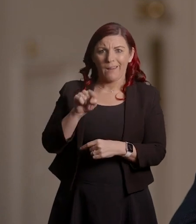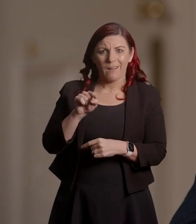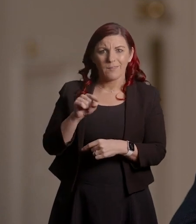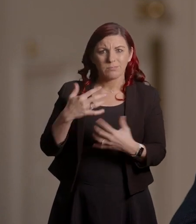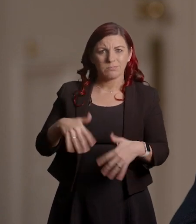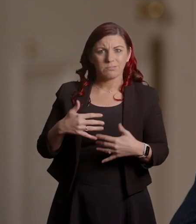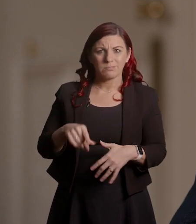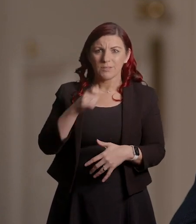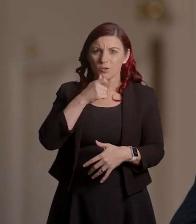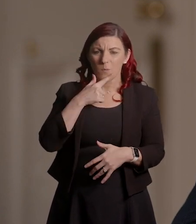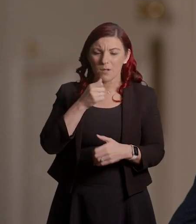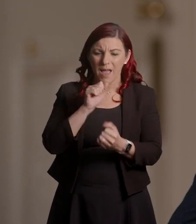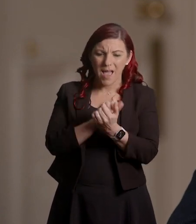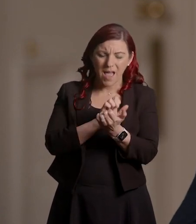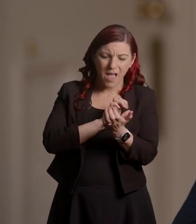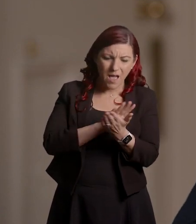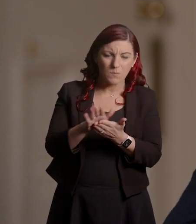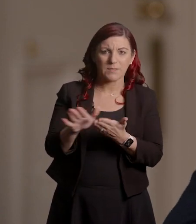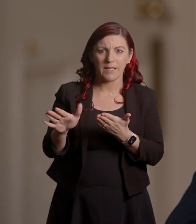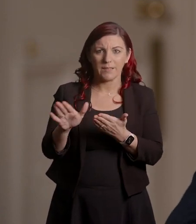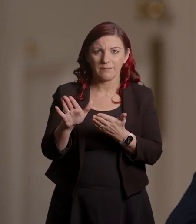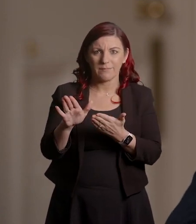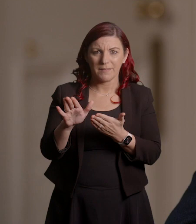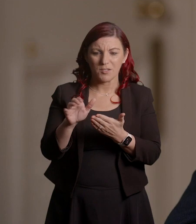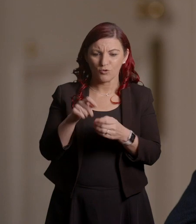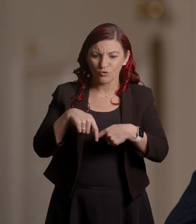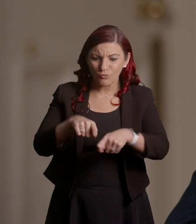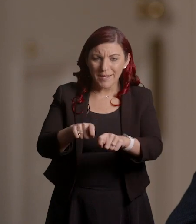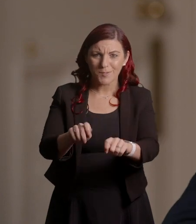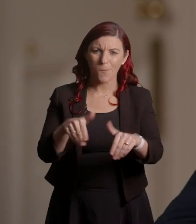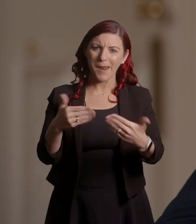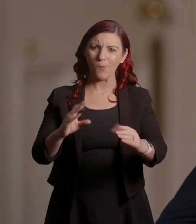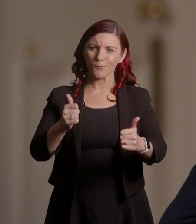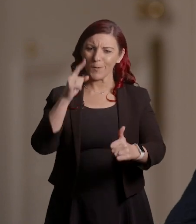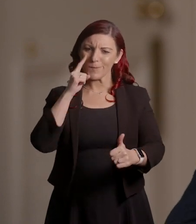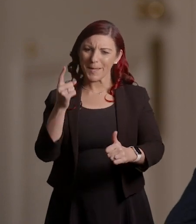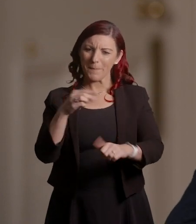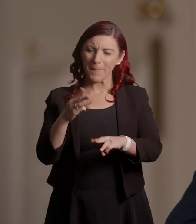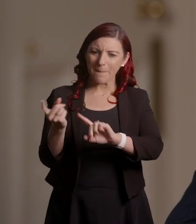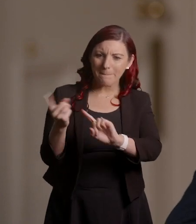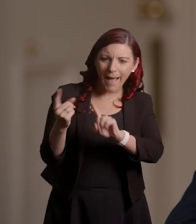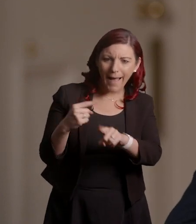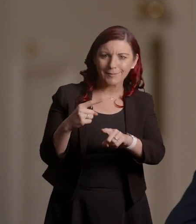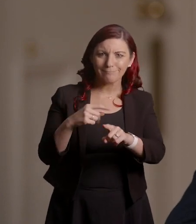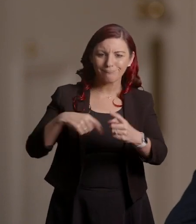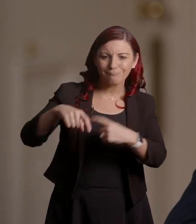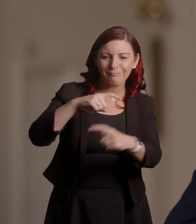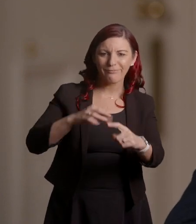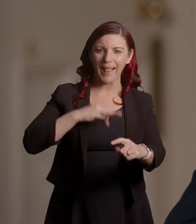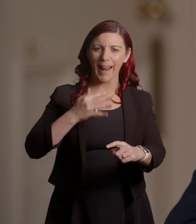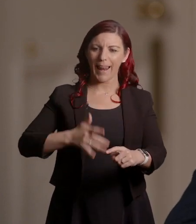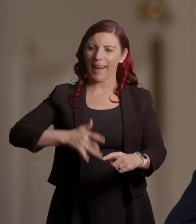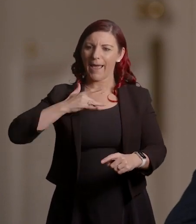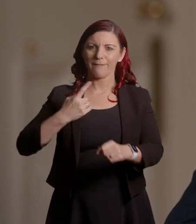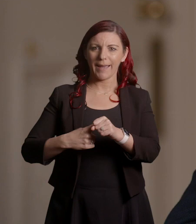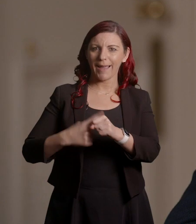City. You know, it was like a ghost town for weeks on end, and it's great to see a bit of life back in the place. And you